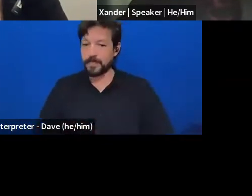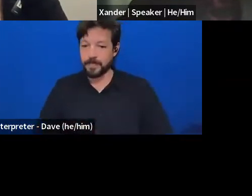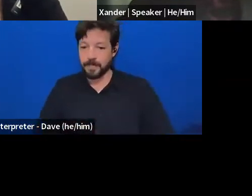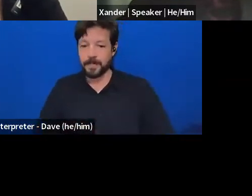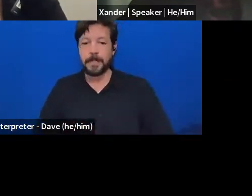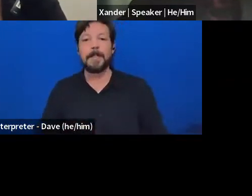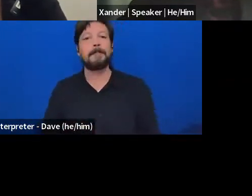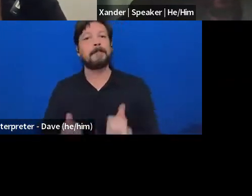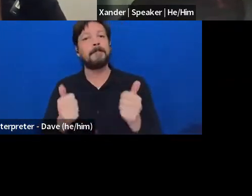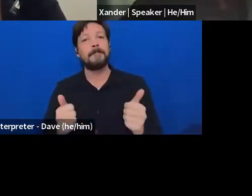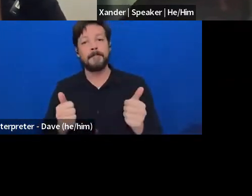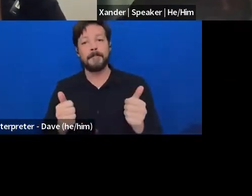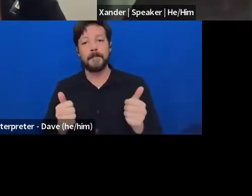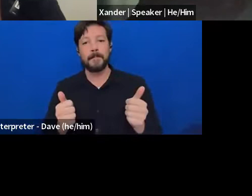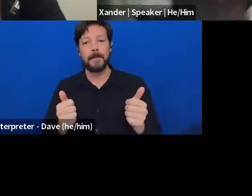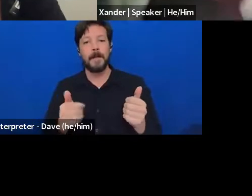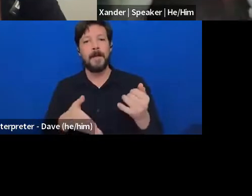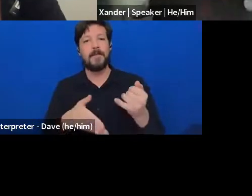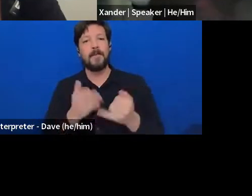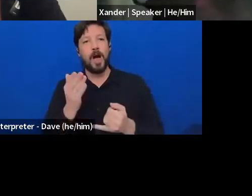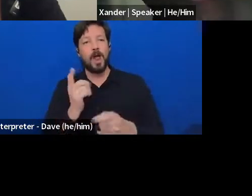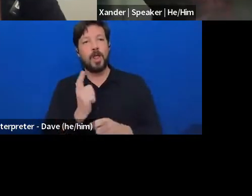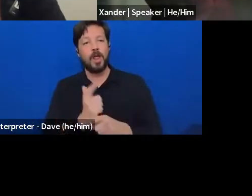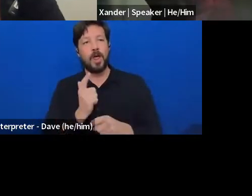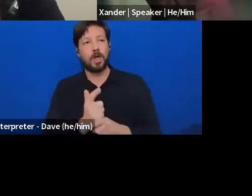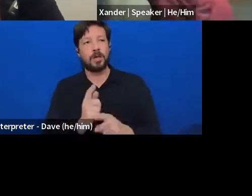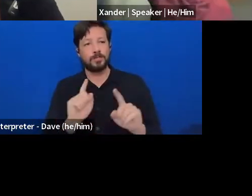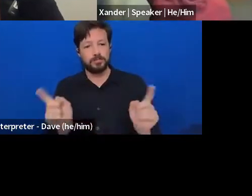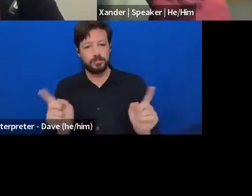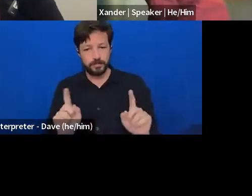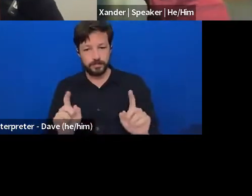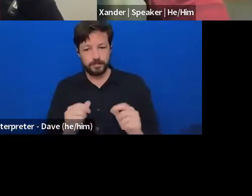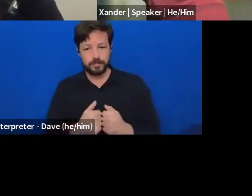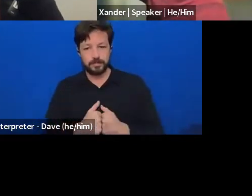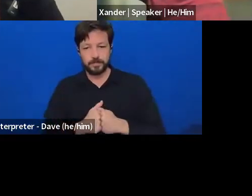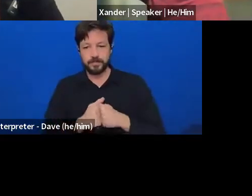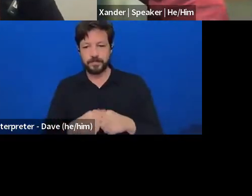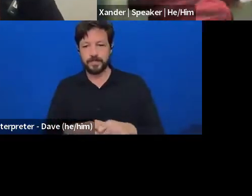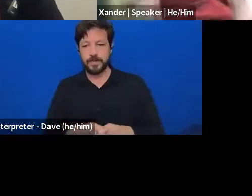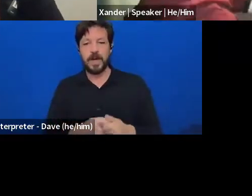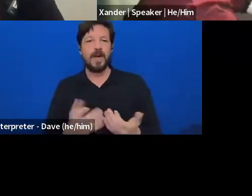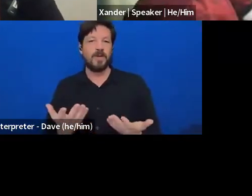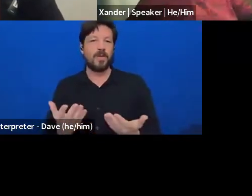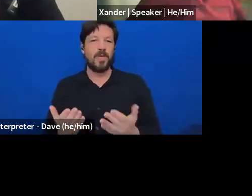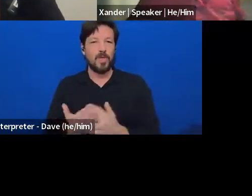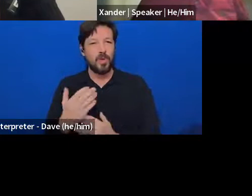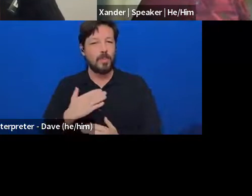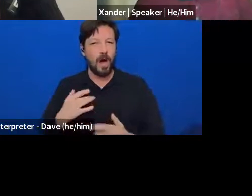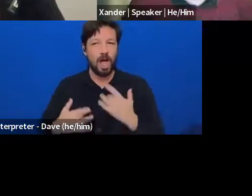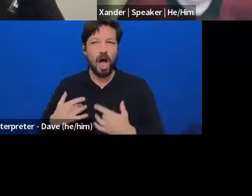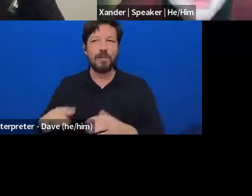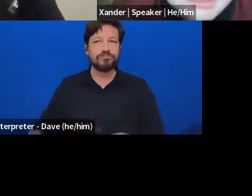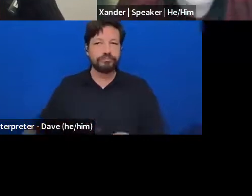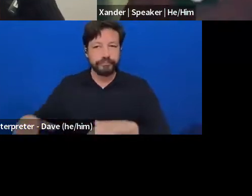Yeah, absolutely. I think my final reflection, coming all the way up, living the life where I've lived, I think it's